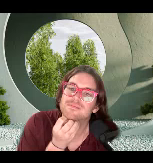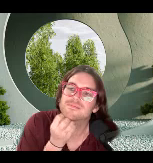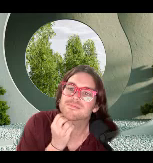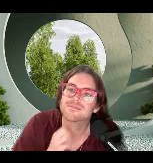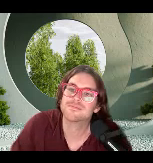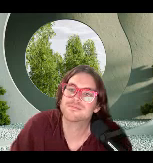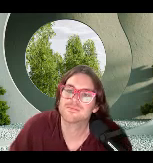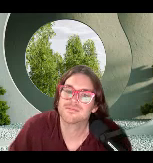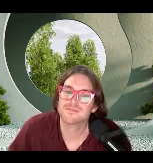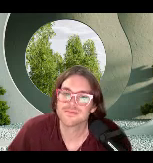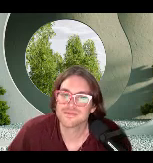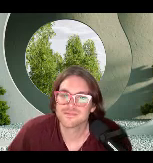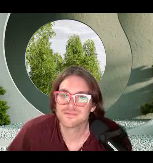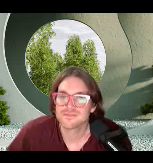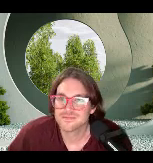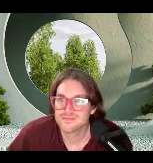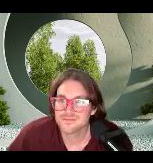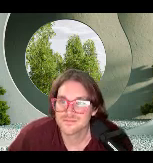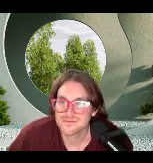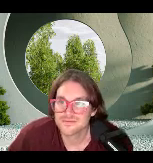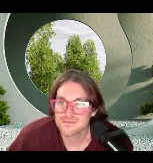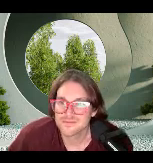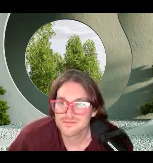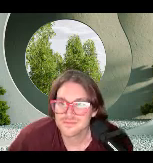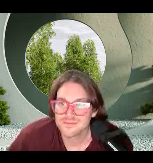work for us. Do we see anything else?